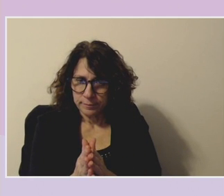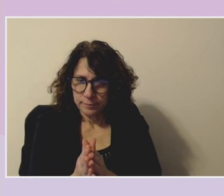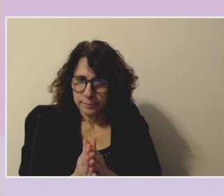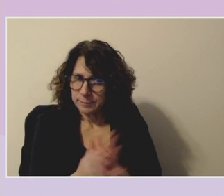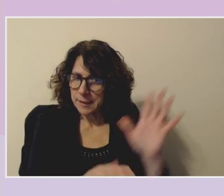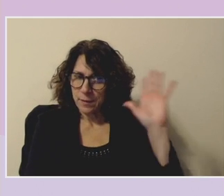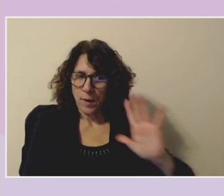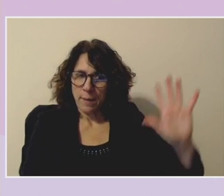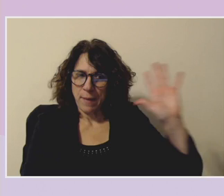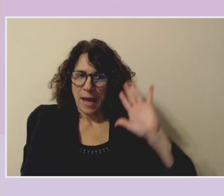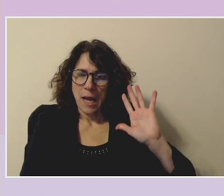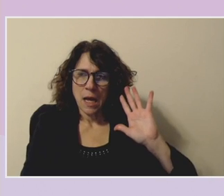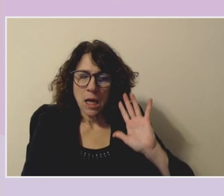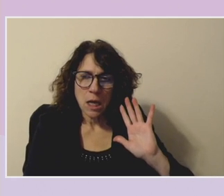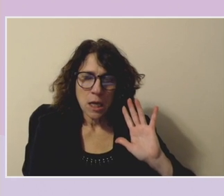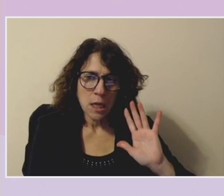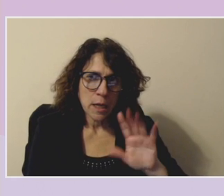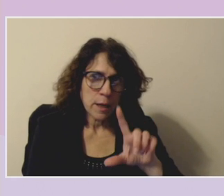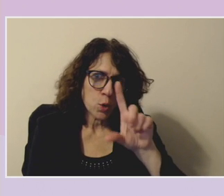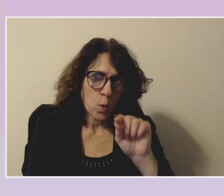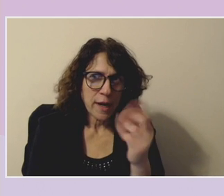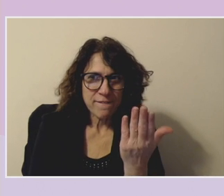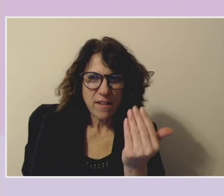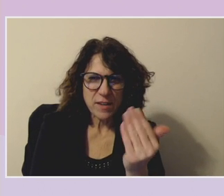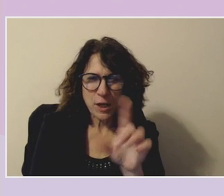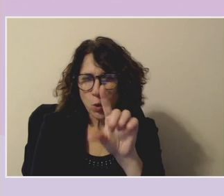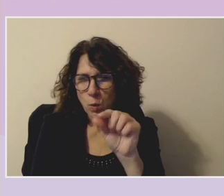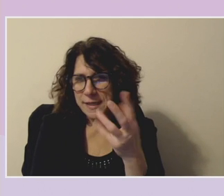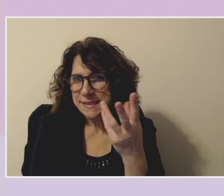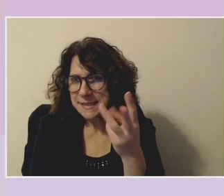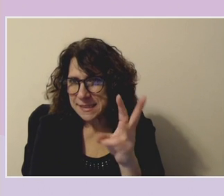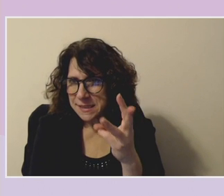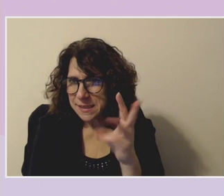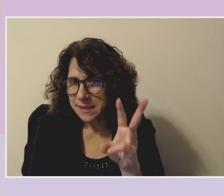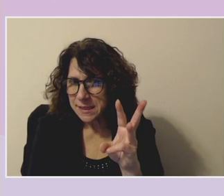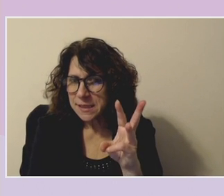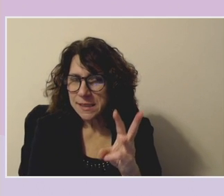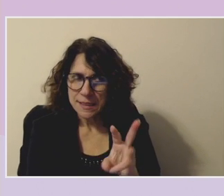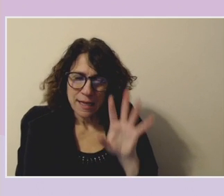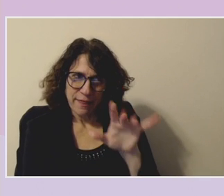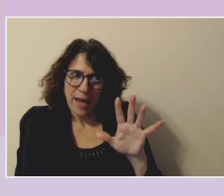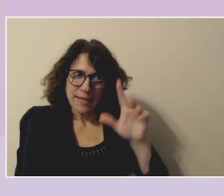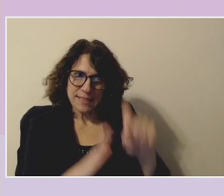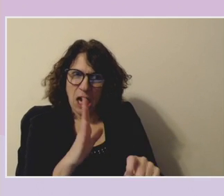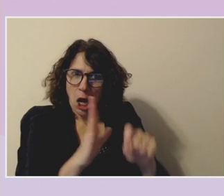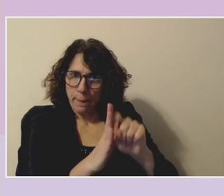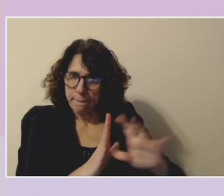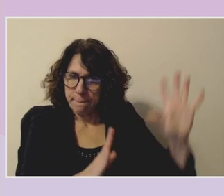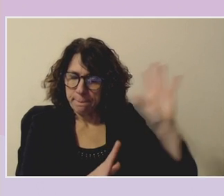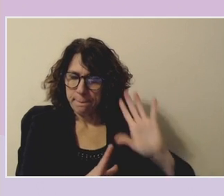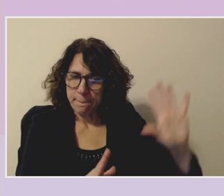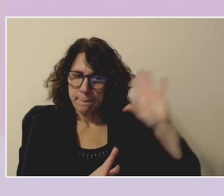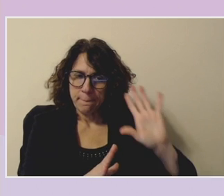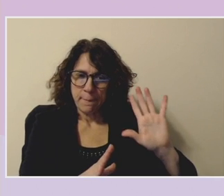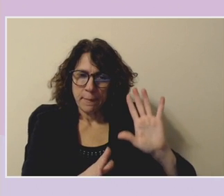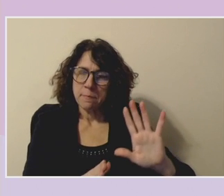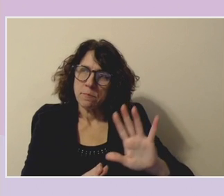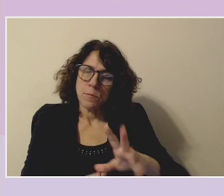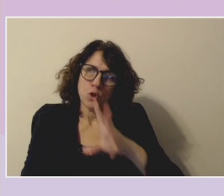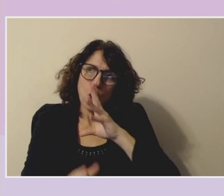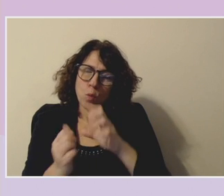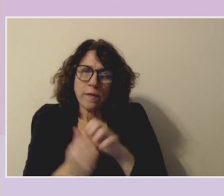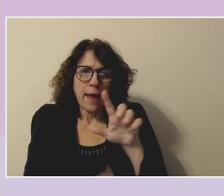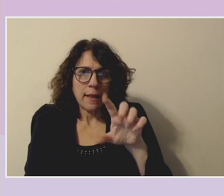a settlement in 2015, 2016. So that time, you know, we talked with our LEAs about the changes.